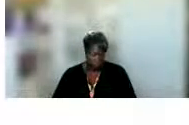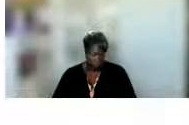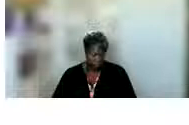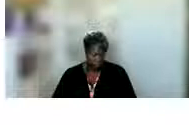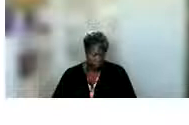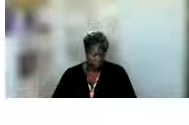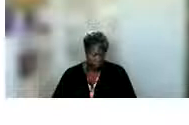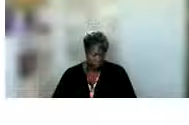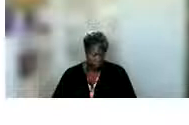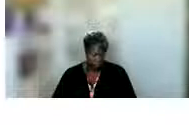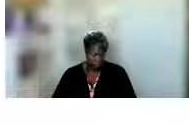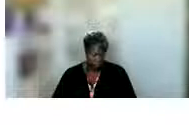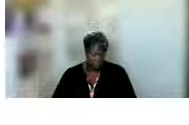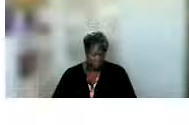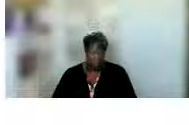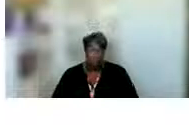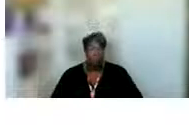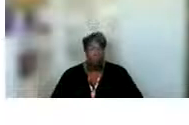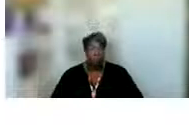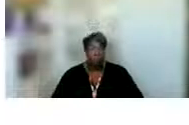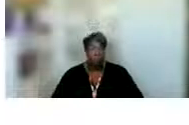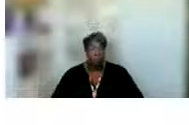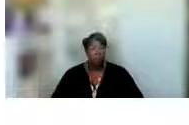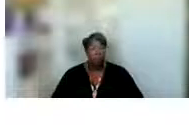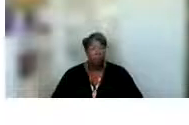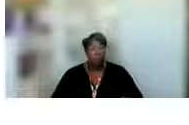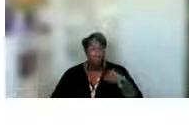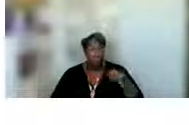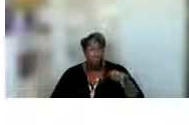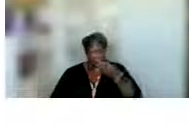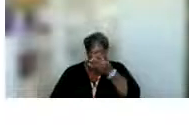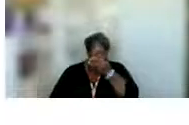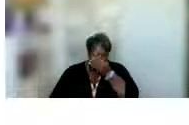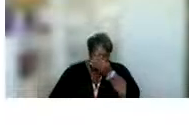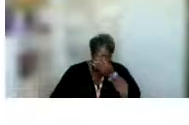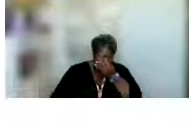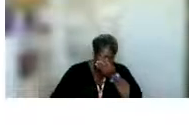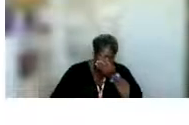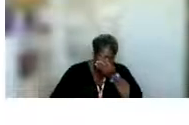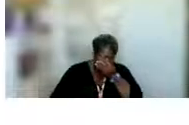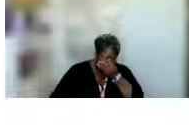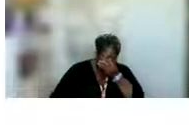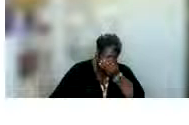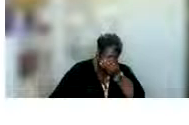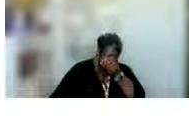of applications in September. Those grants are available to